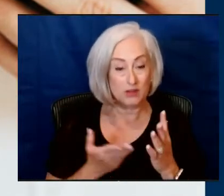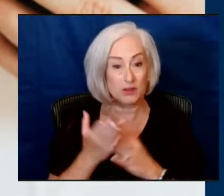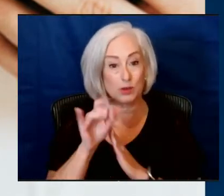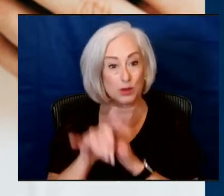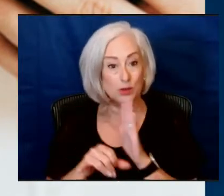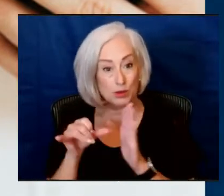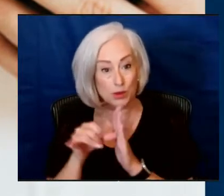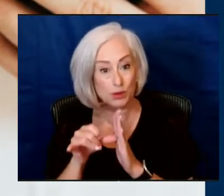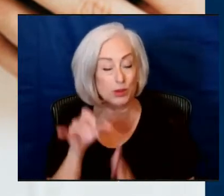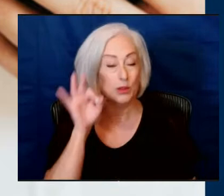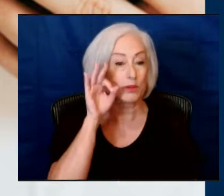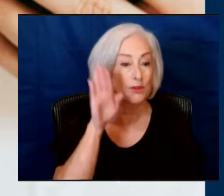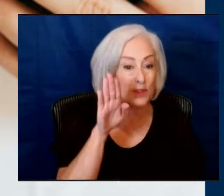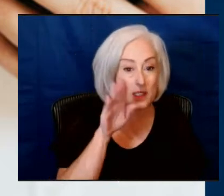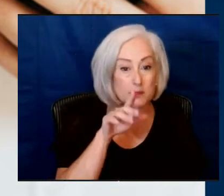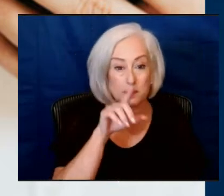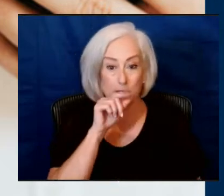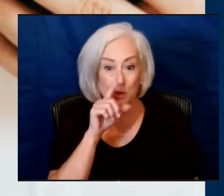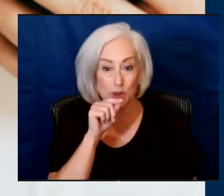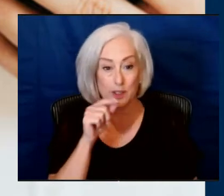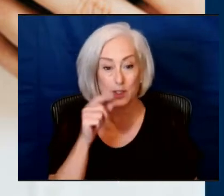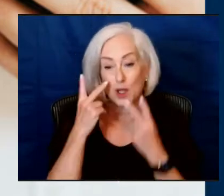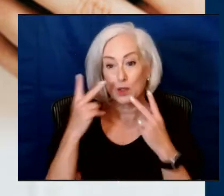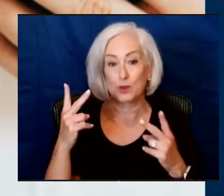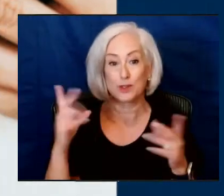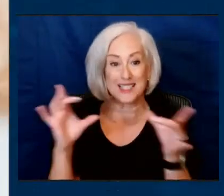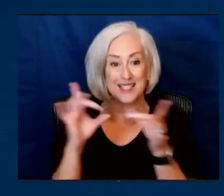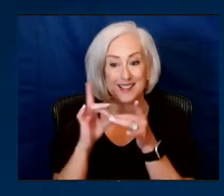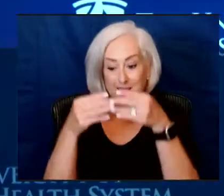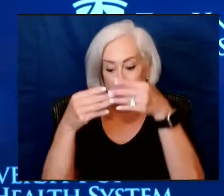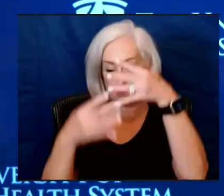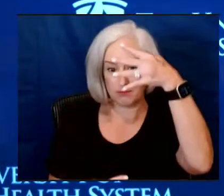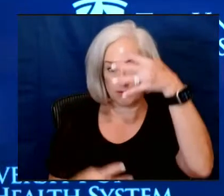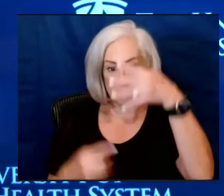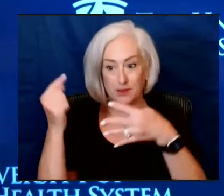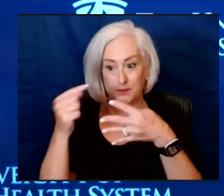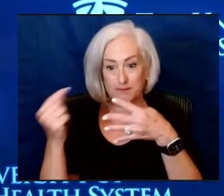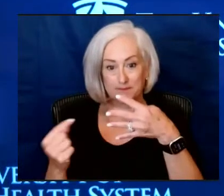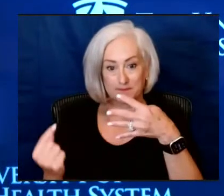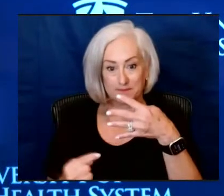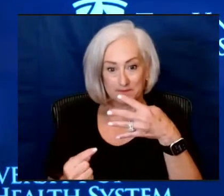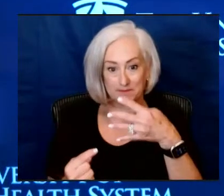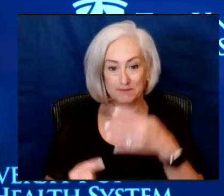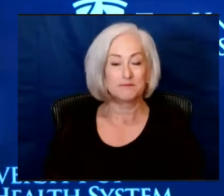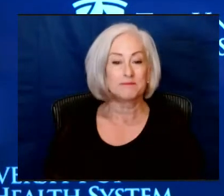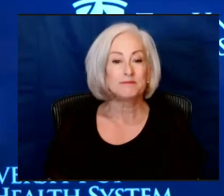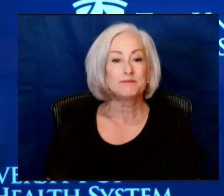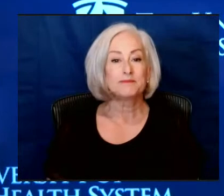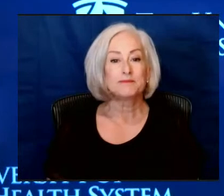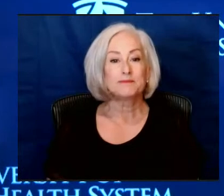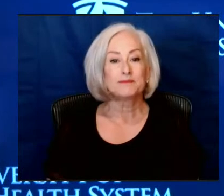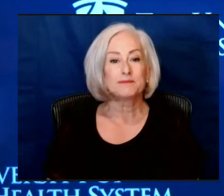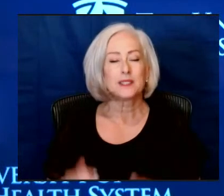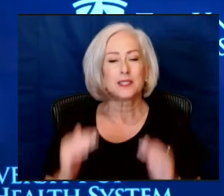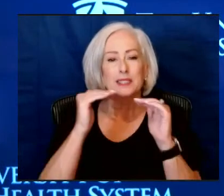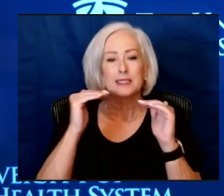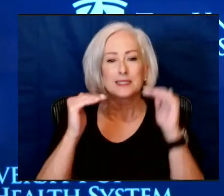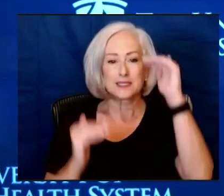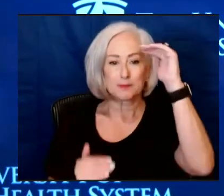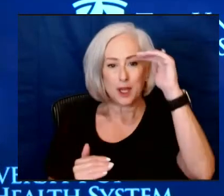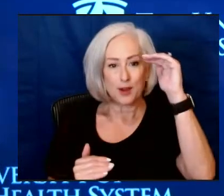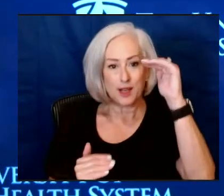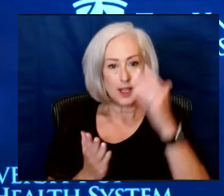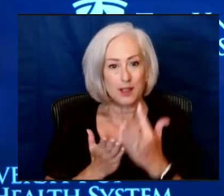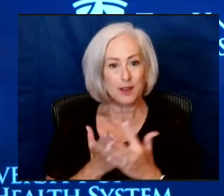find those links right here on your screen. The discussion over disparities in healthcare comes just before